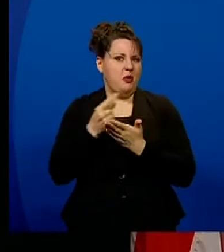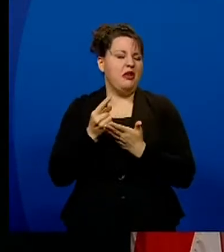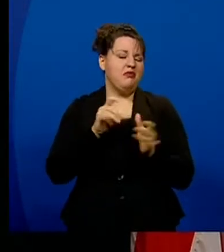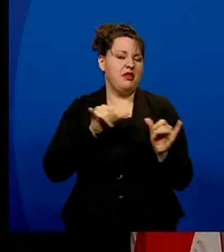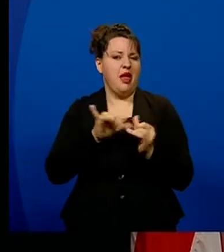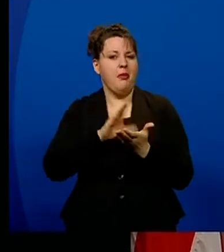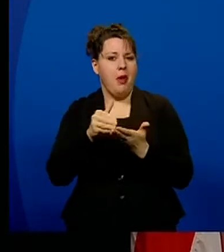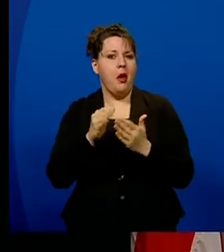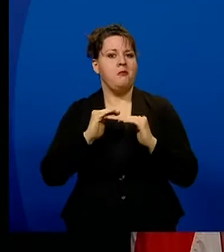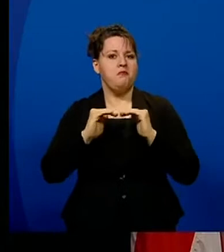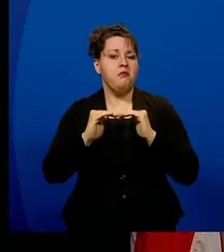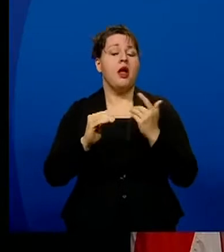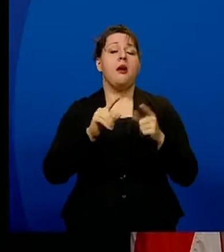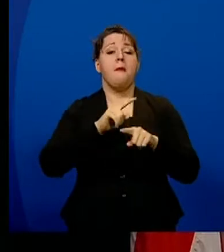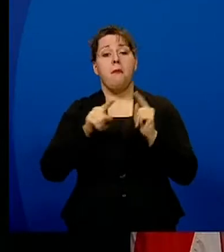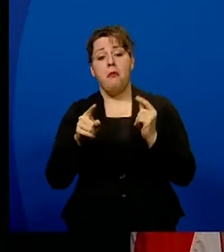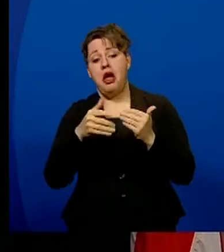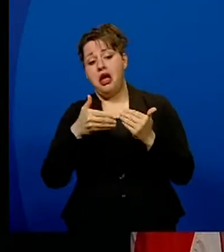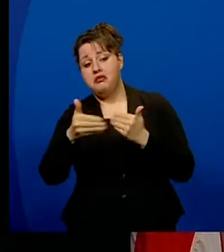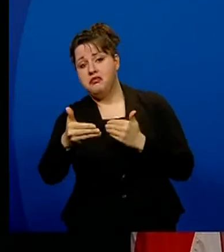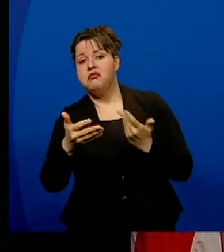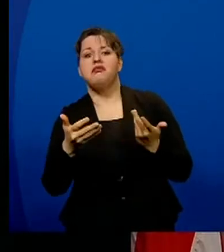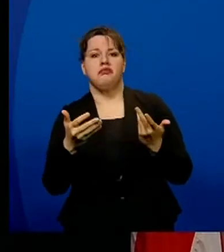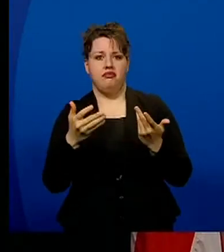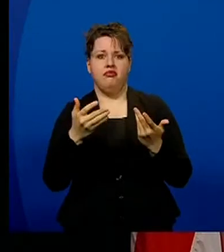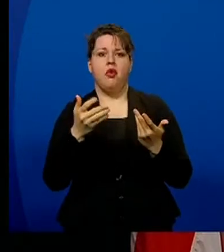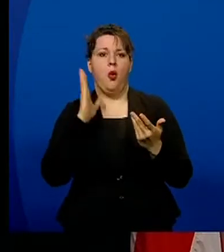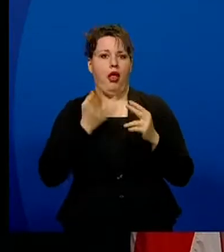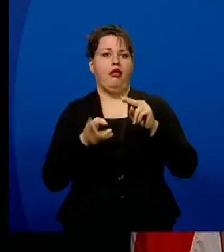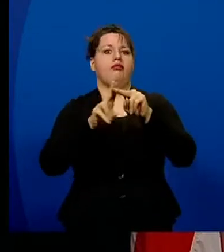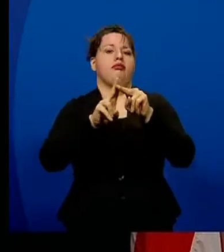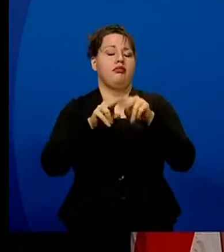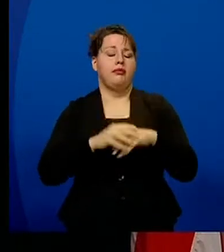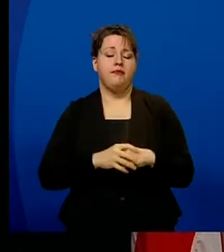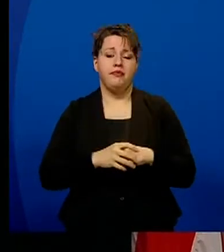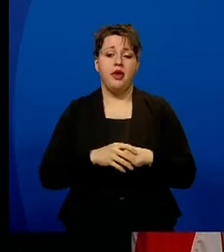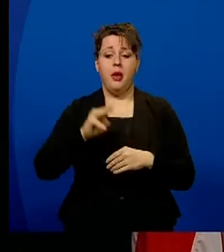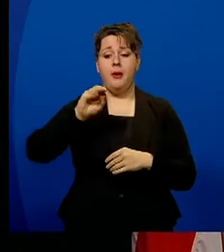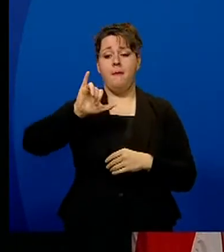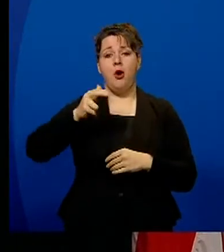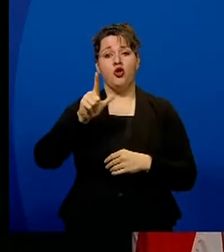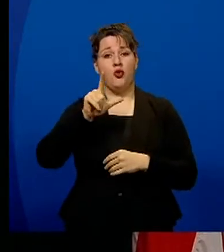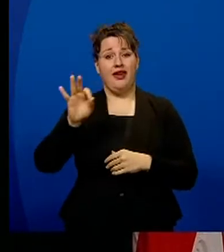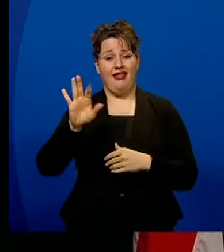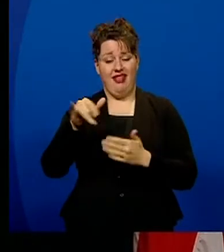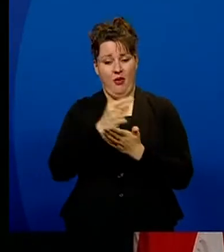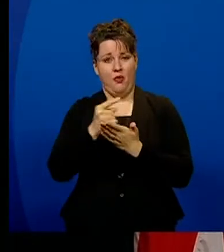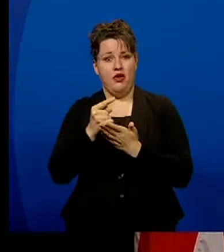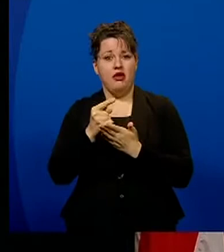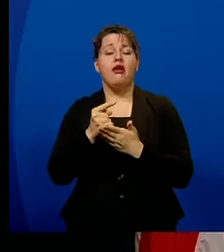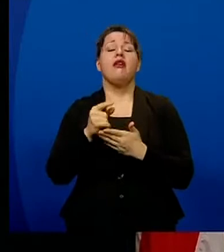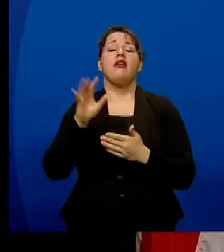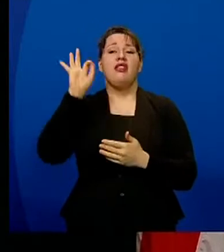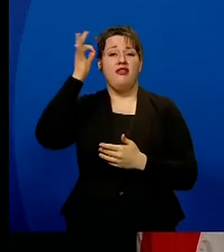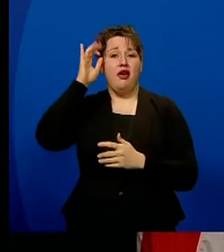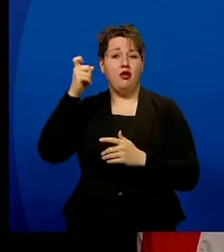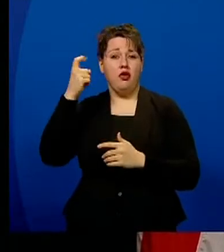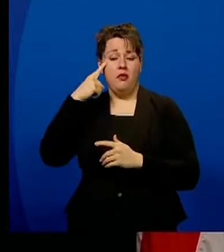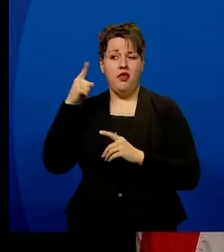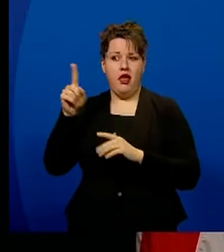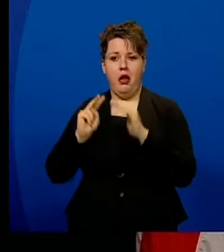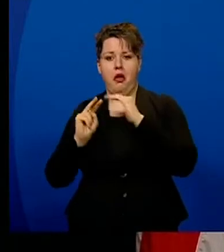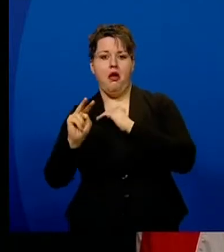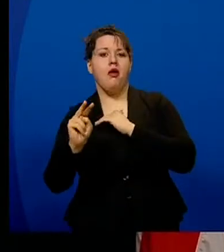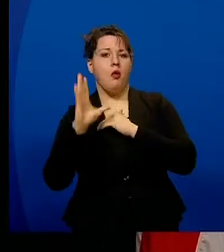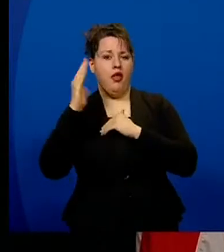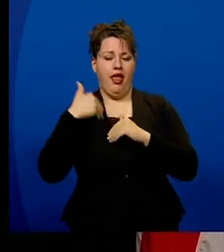week, things start looking up after that. During the week of March 29th, the federal government is projecting a